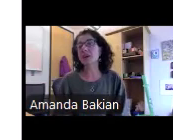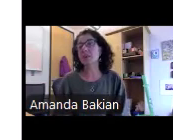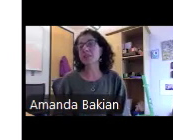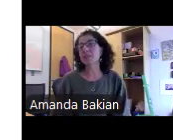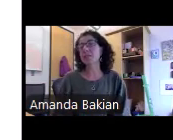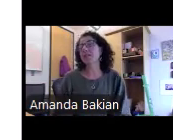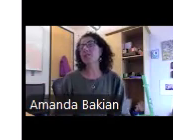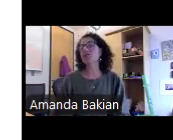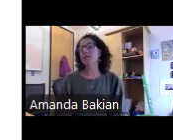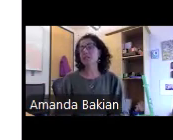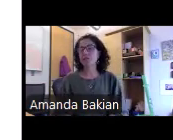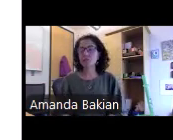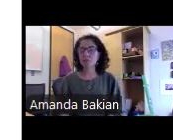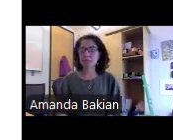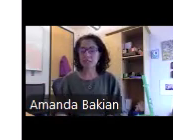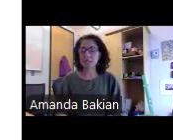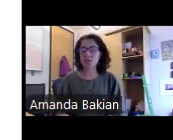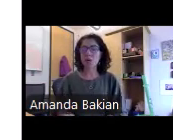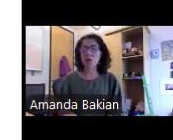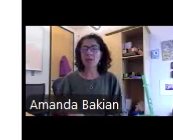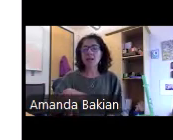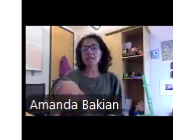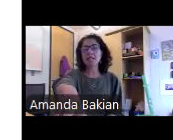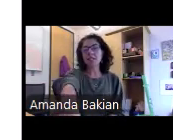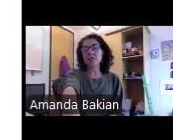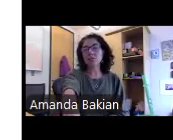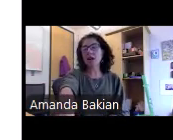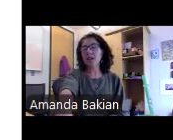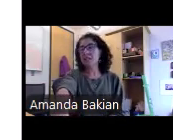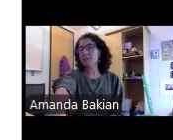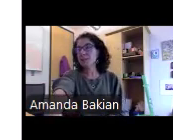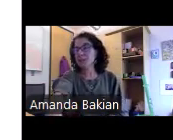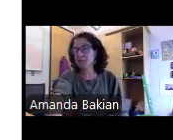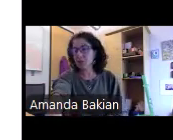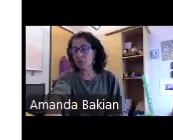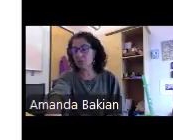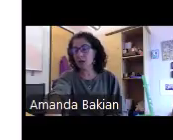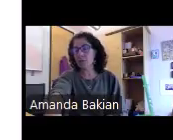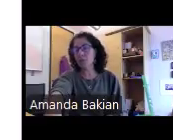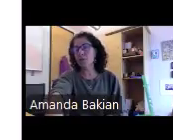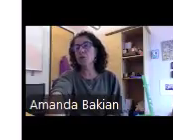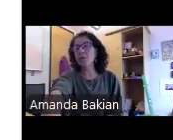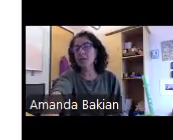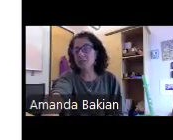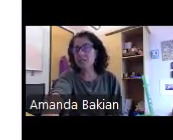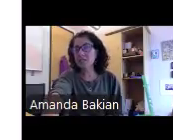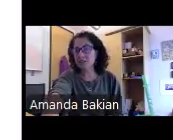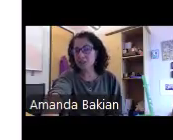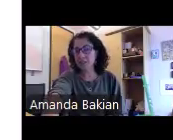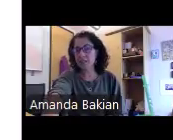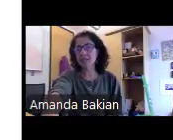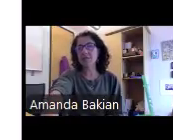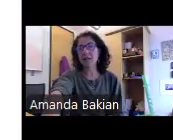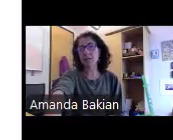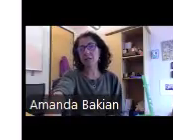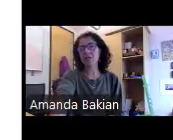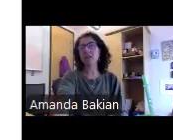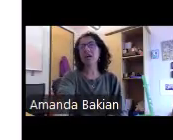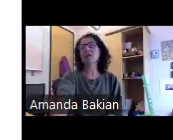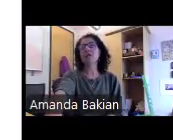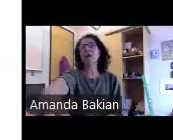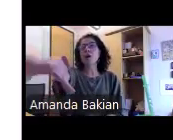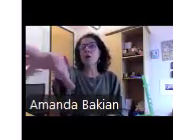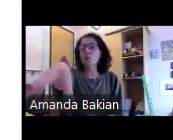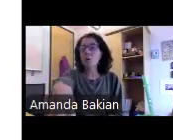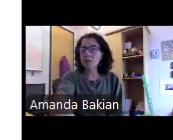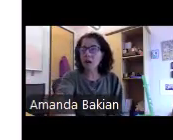autism and developmental disabilities related services. So the Adult Autism Center through the Pingree Center and Valley